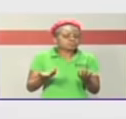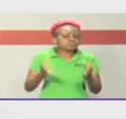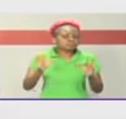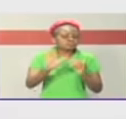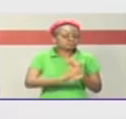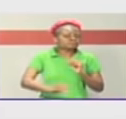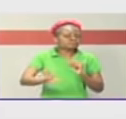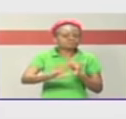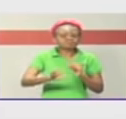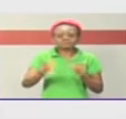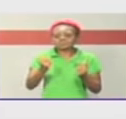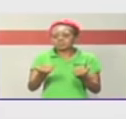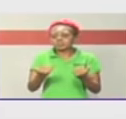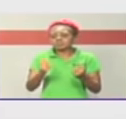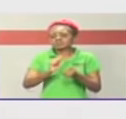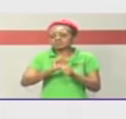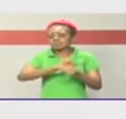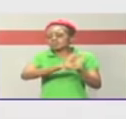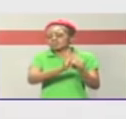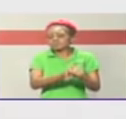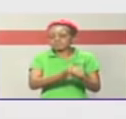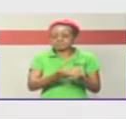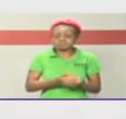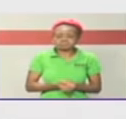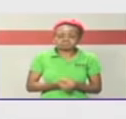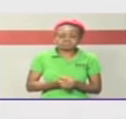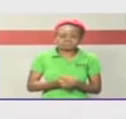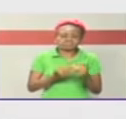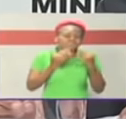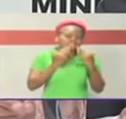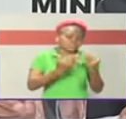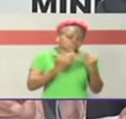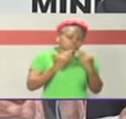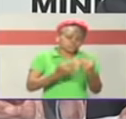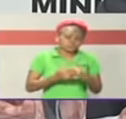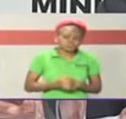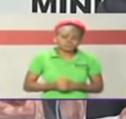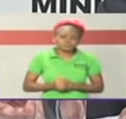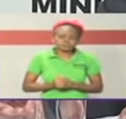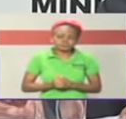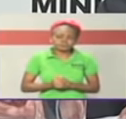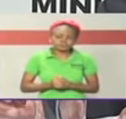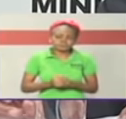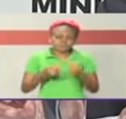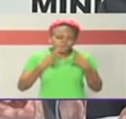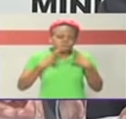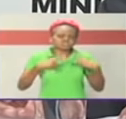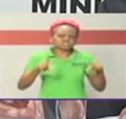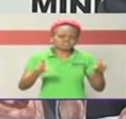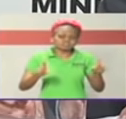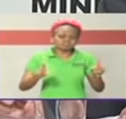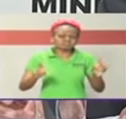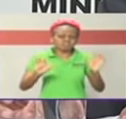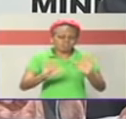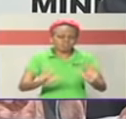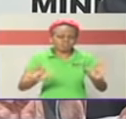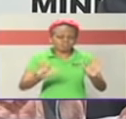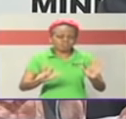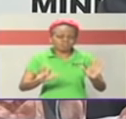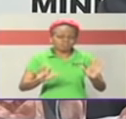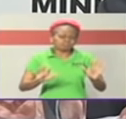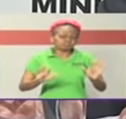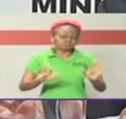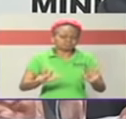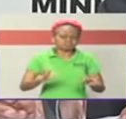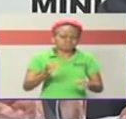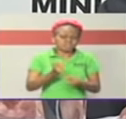pandemic. Thank you. Thank you, Clayton. So as we announced on Sunday, we got 3